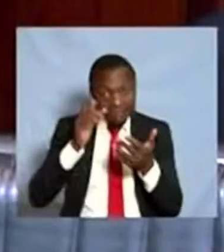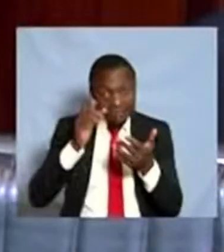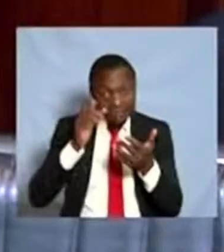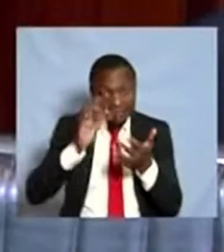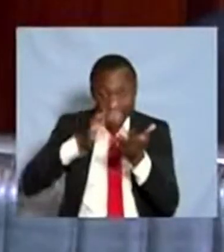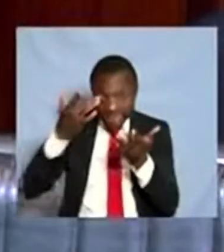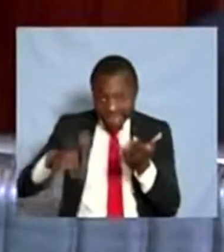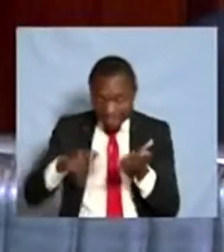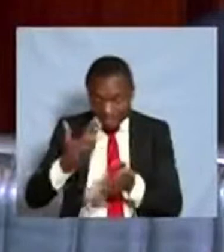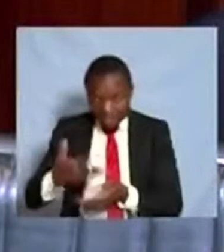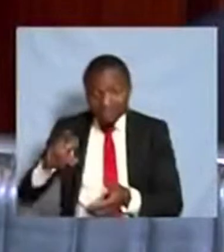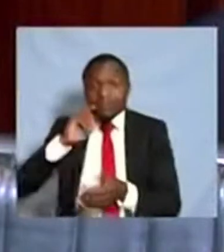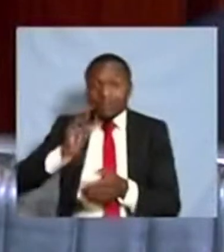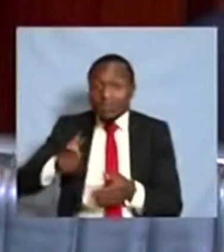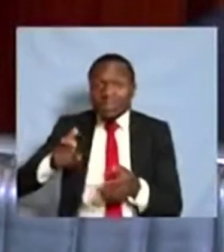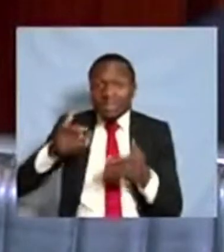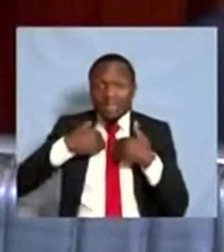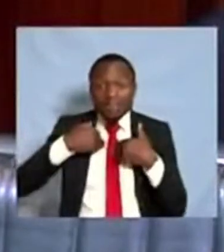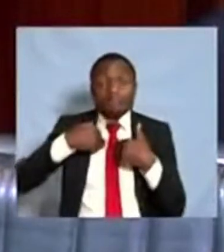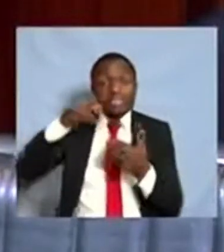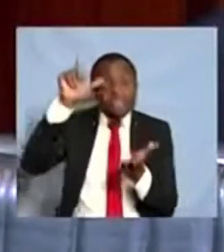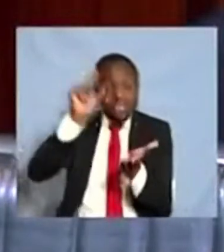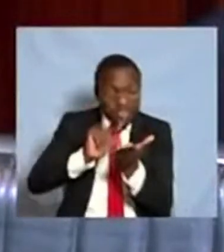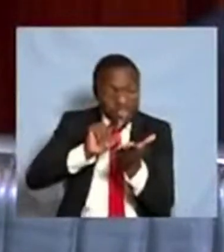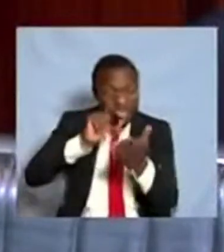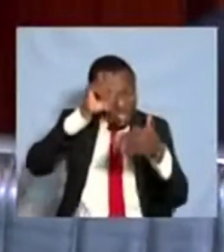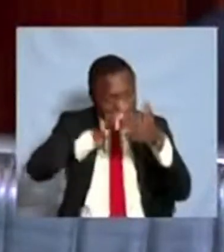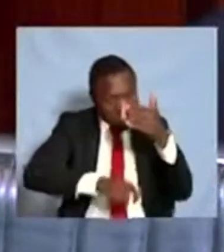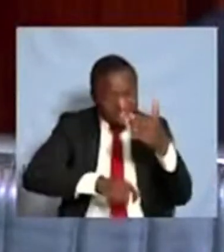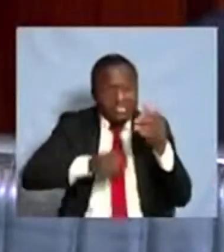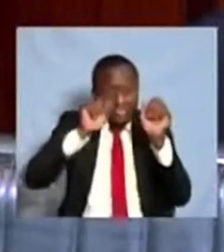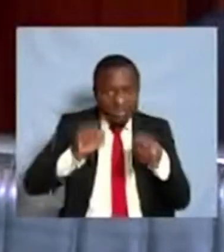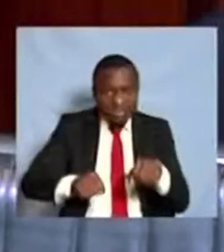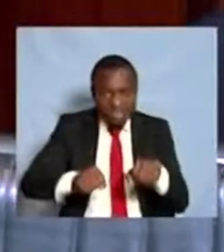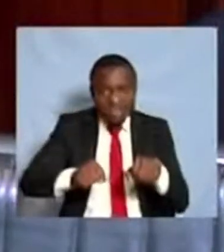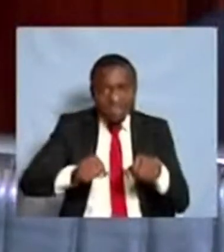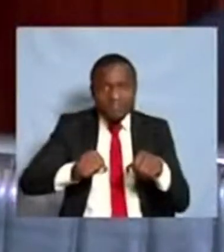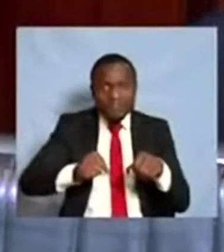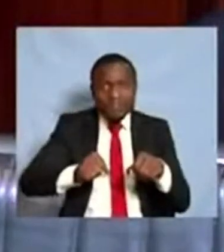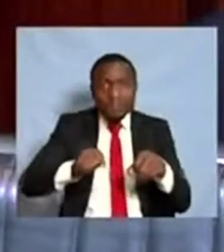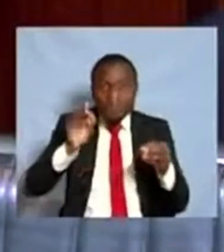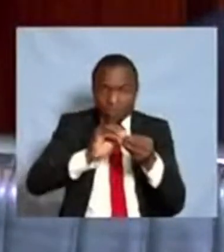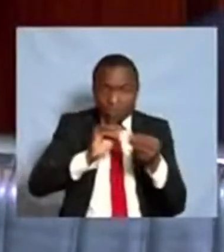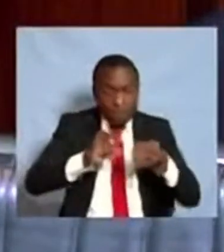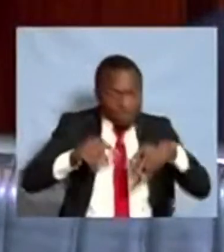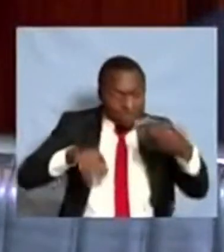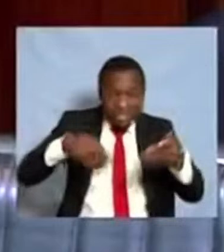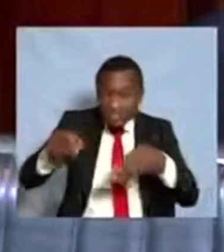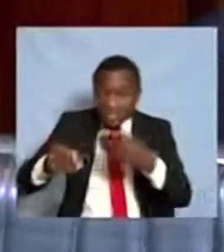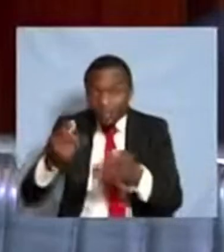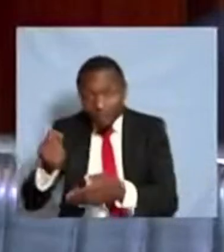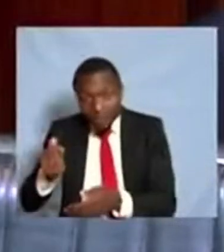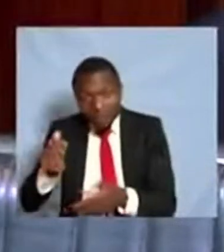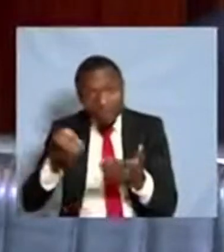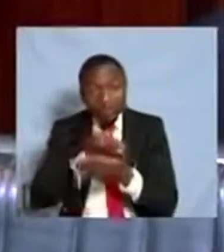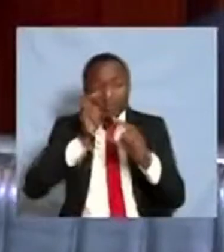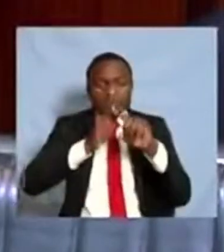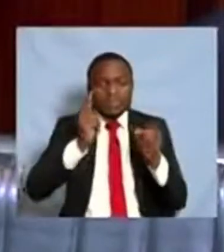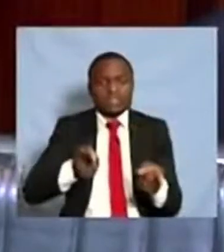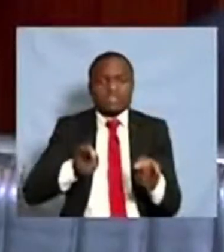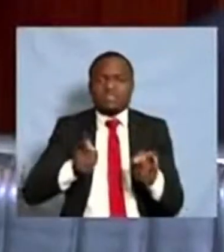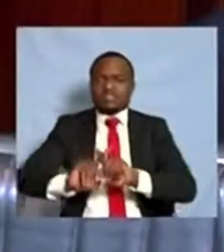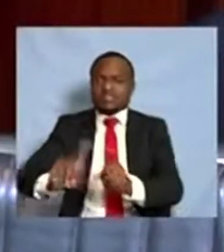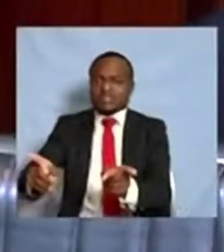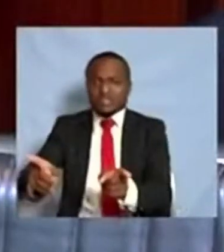we are supposed to have cheaper taxes so that we have more spending money for the economy. But it's the other way around. The